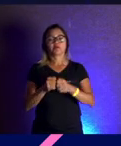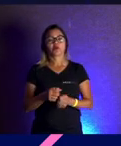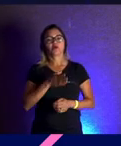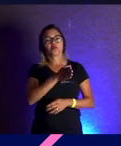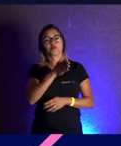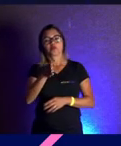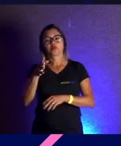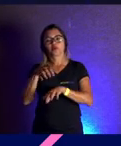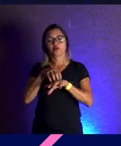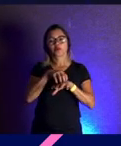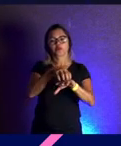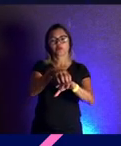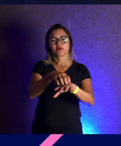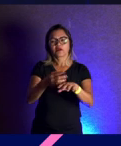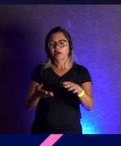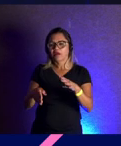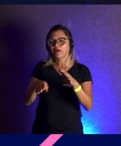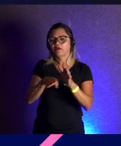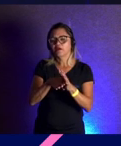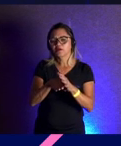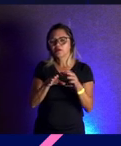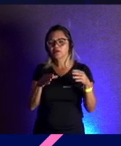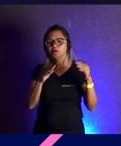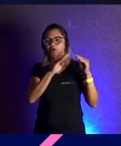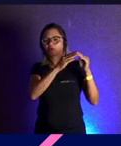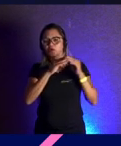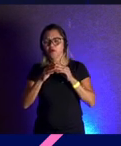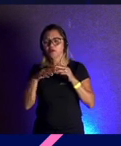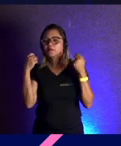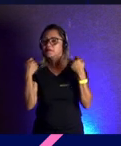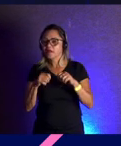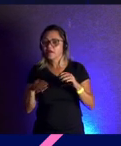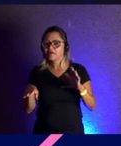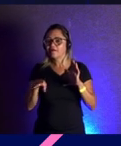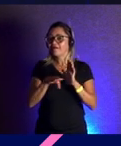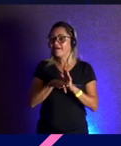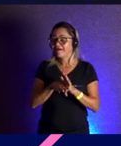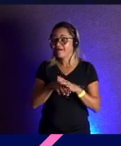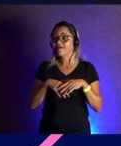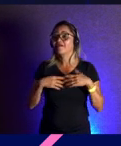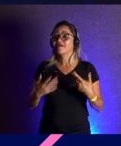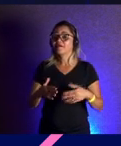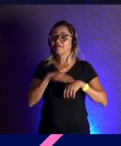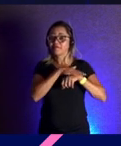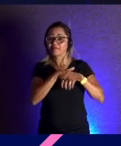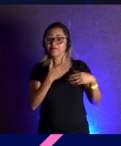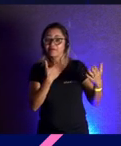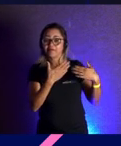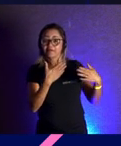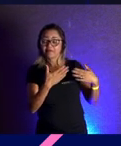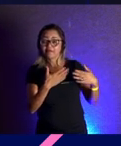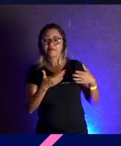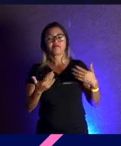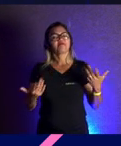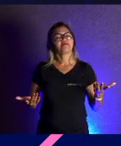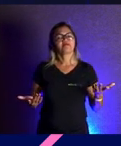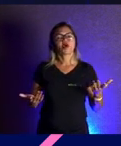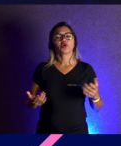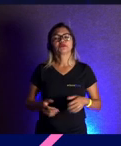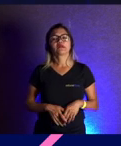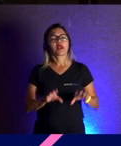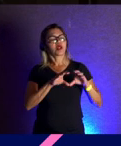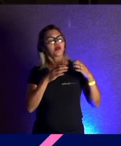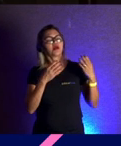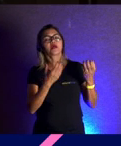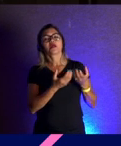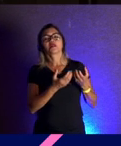the communities they wanted to come to, or were they unable to reach them? When they did reach those communities, did the community spot